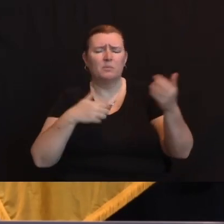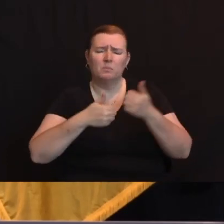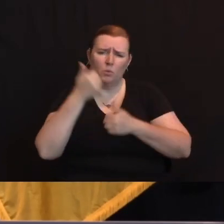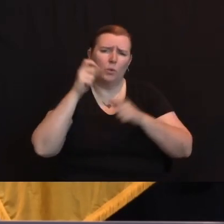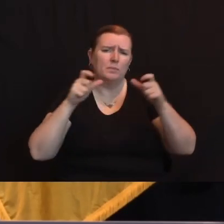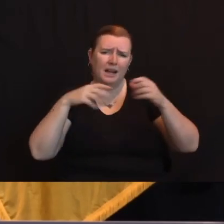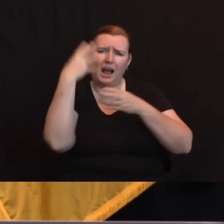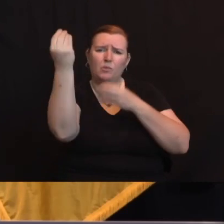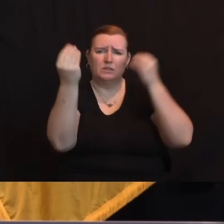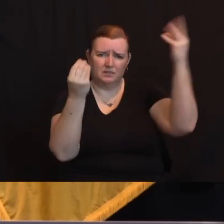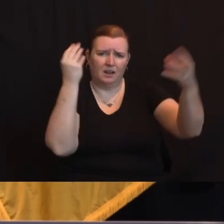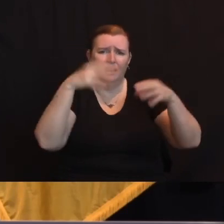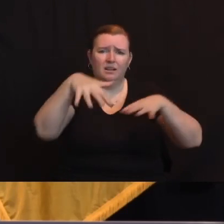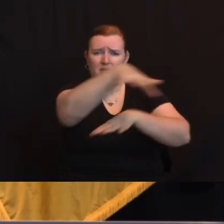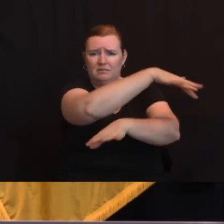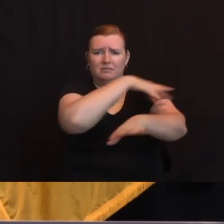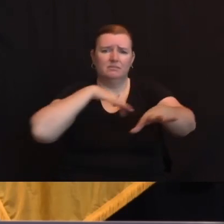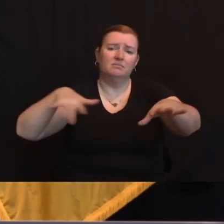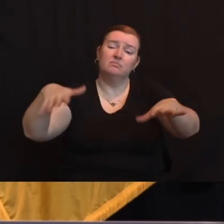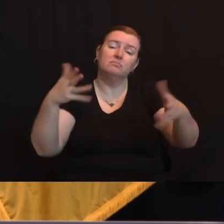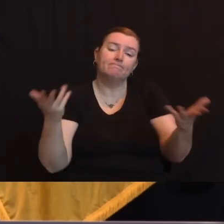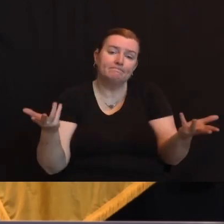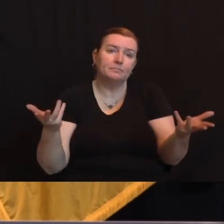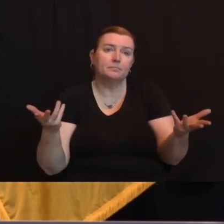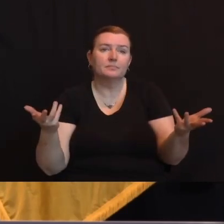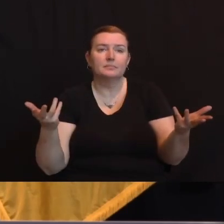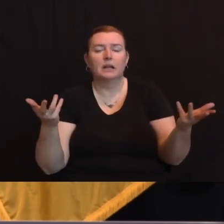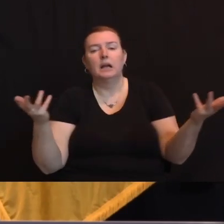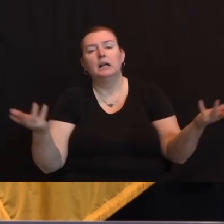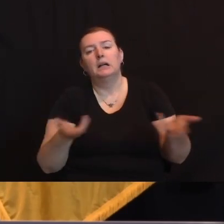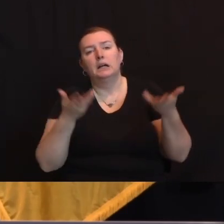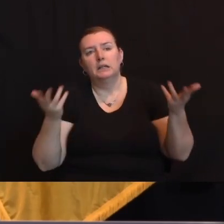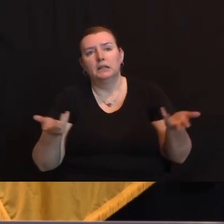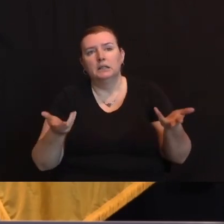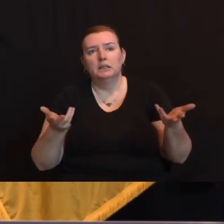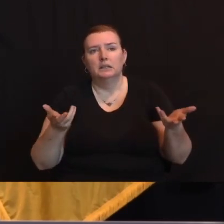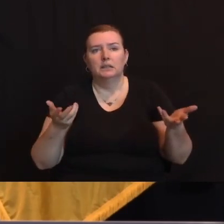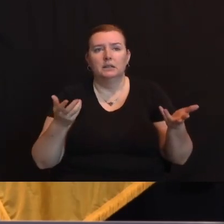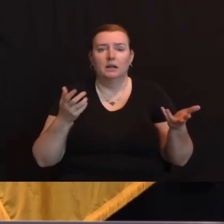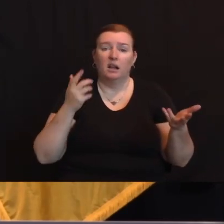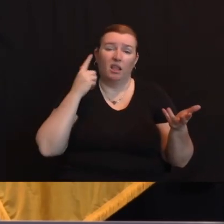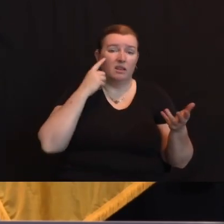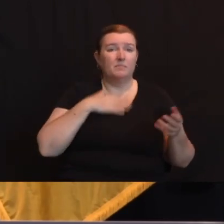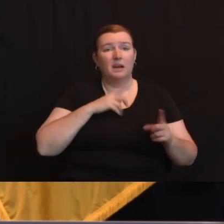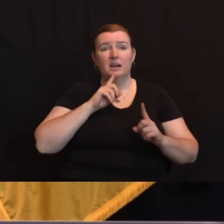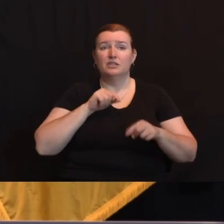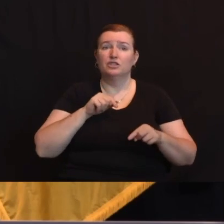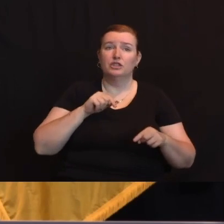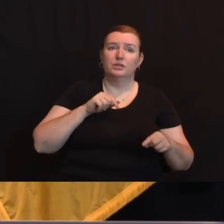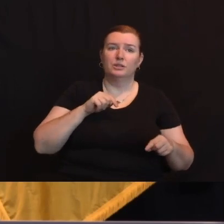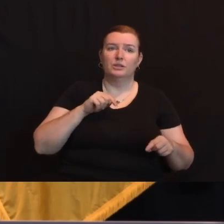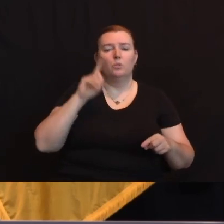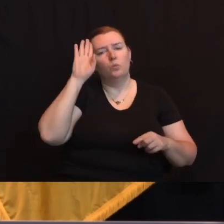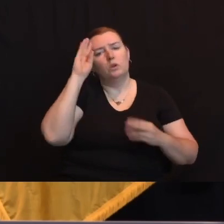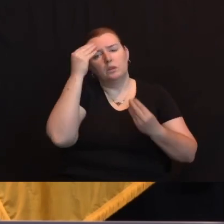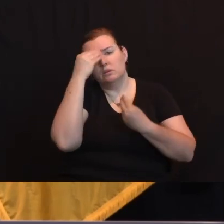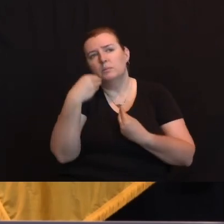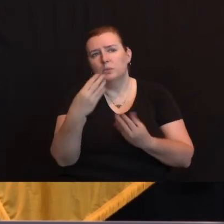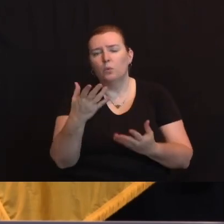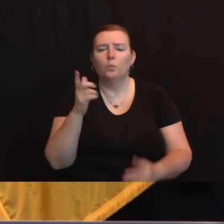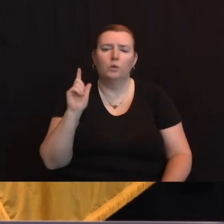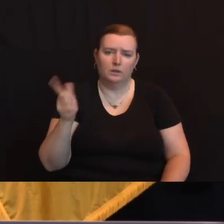point for outdoor gathering capacity. I think the answer is I'll come back to you we will come back to you if it's otherwise.